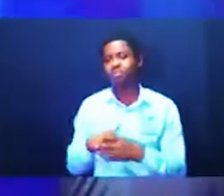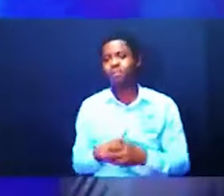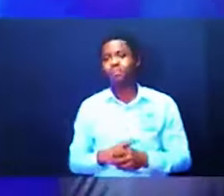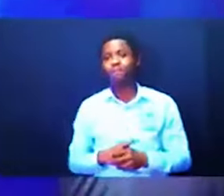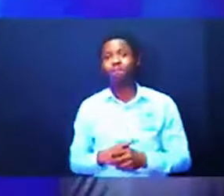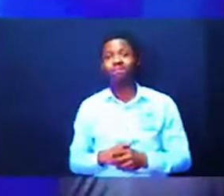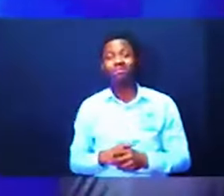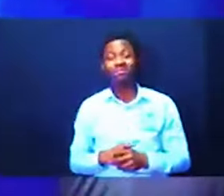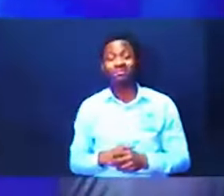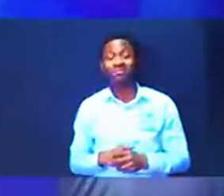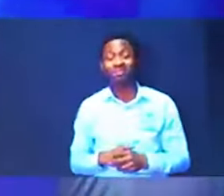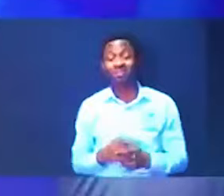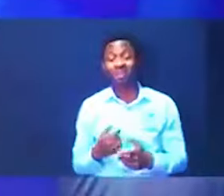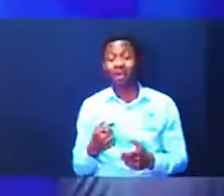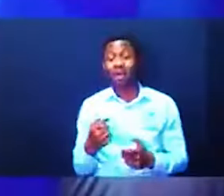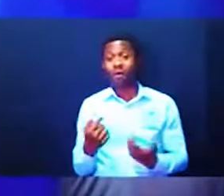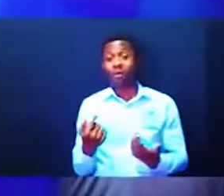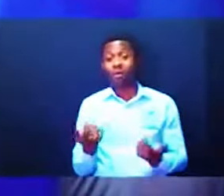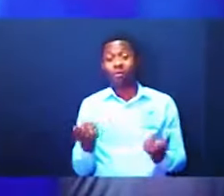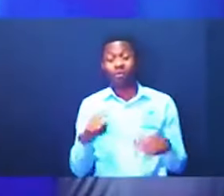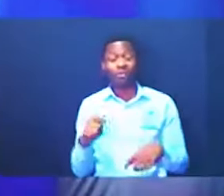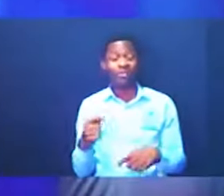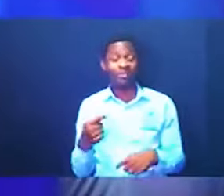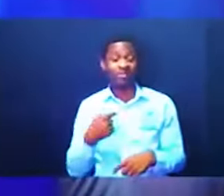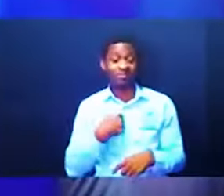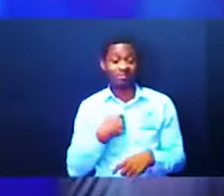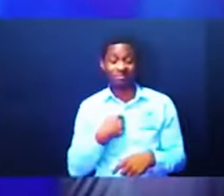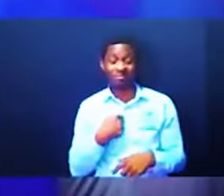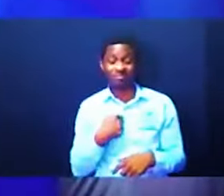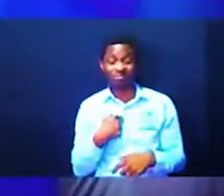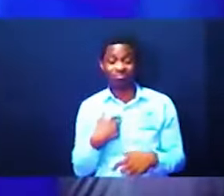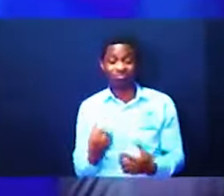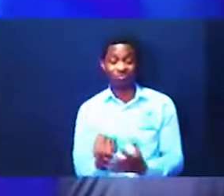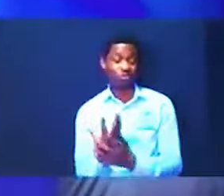When we were growing up, we used to have this game called Fatu Honeko.